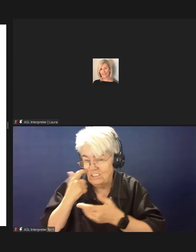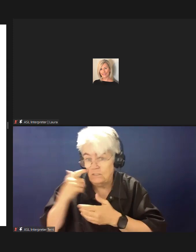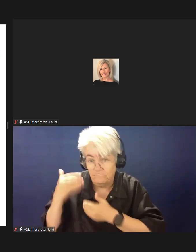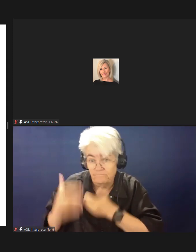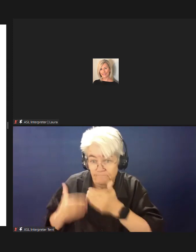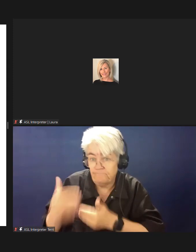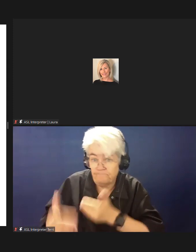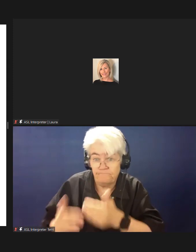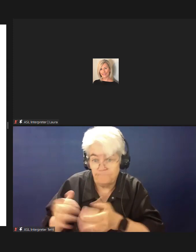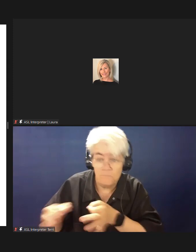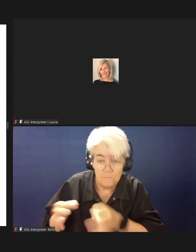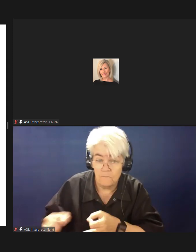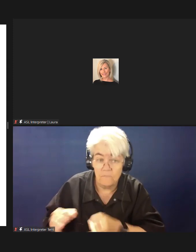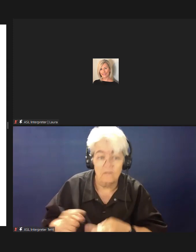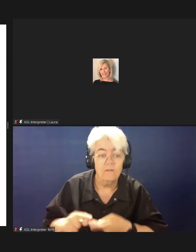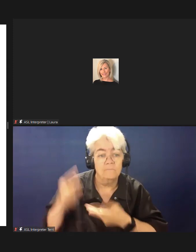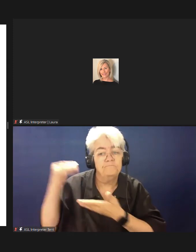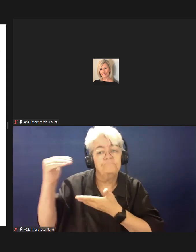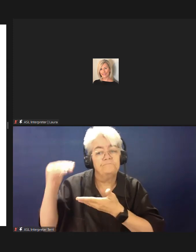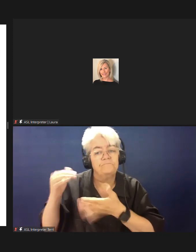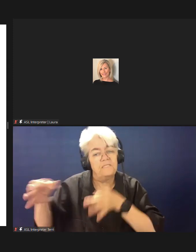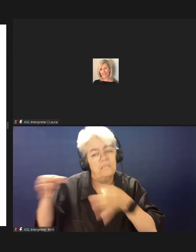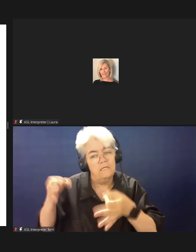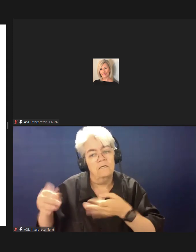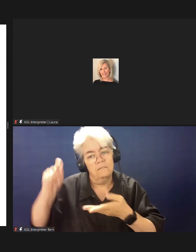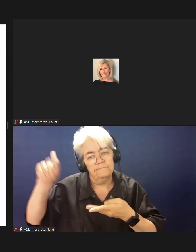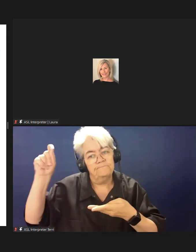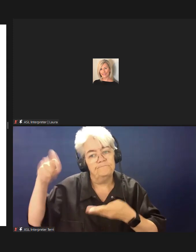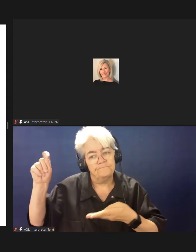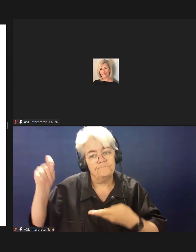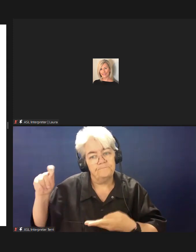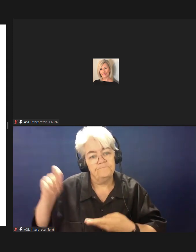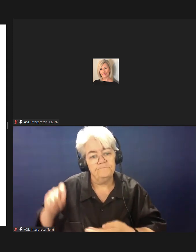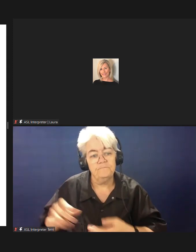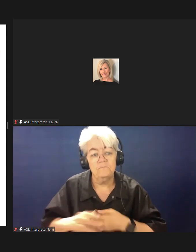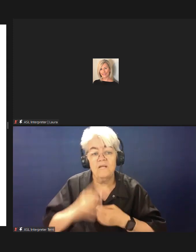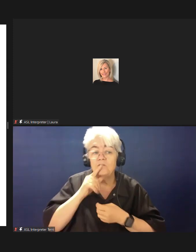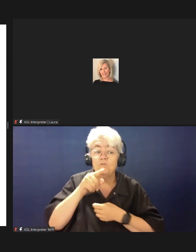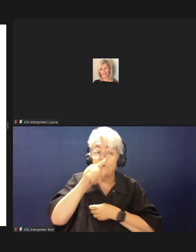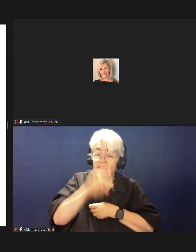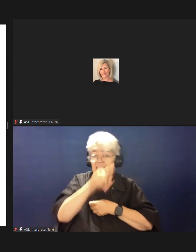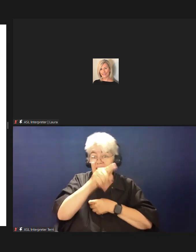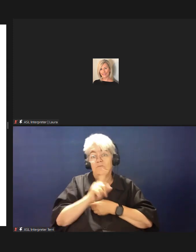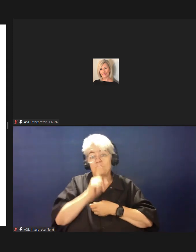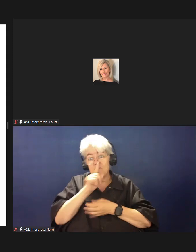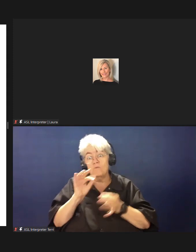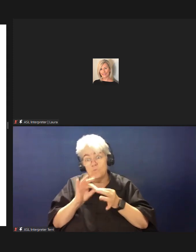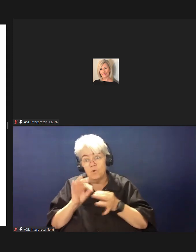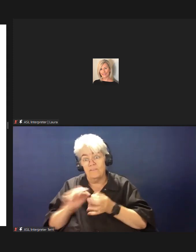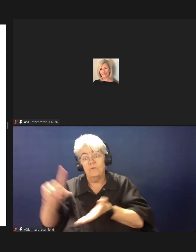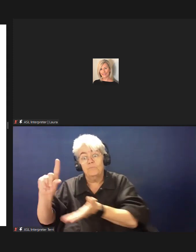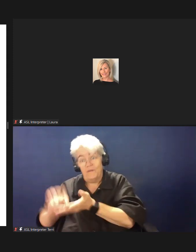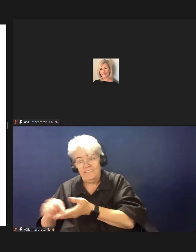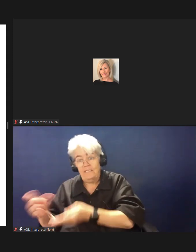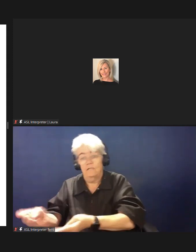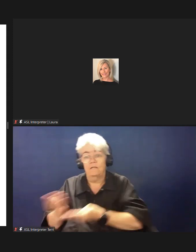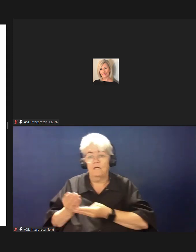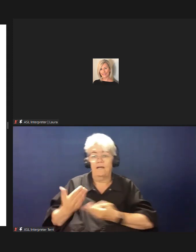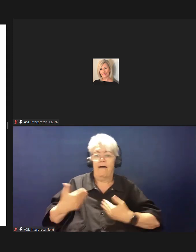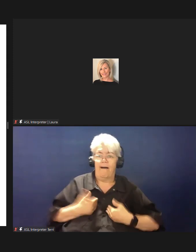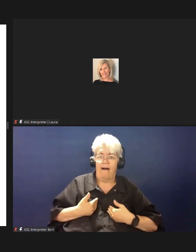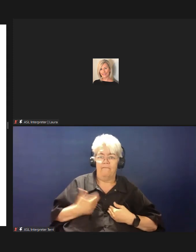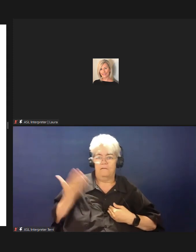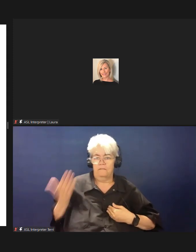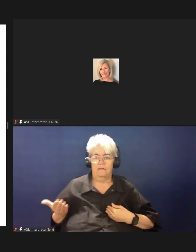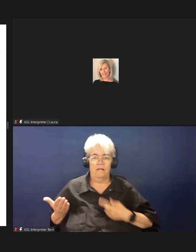through as we walked through the process. So this is always a good thing to have beside you, especially if